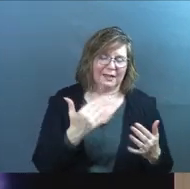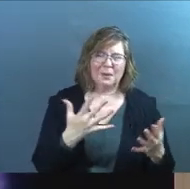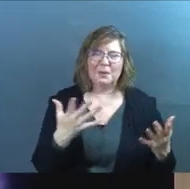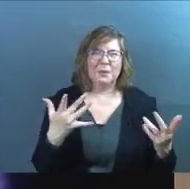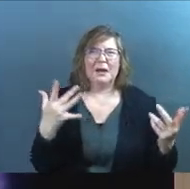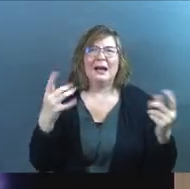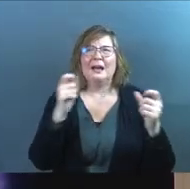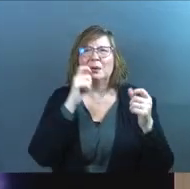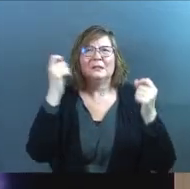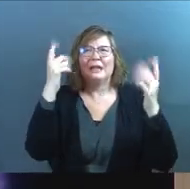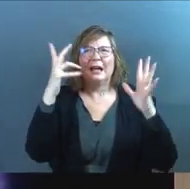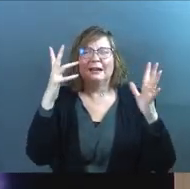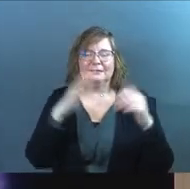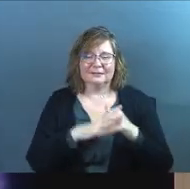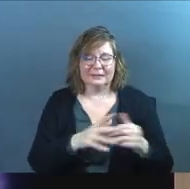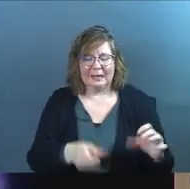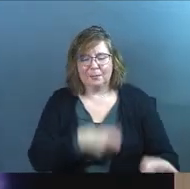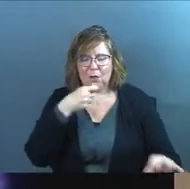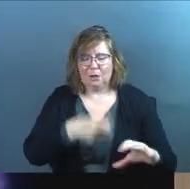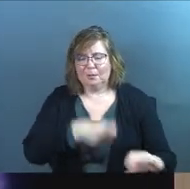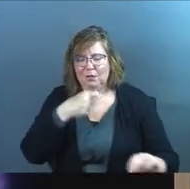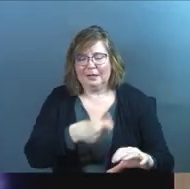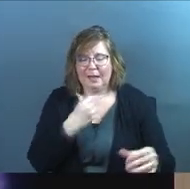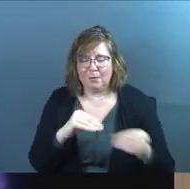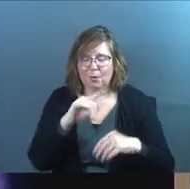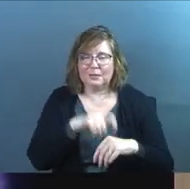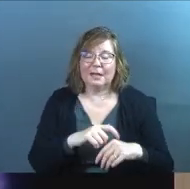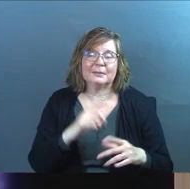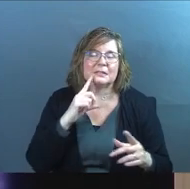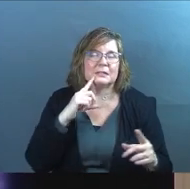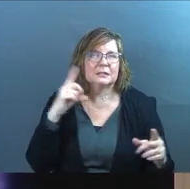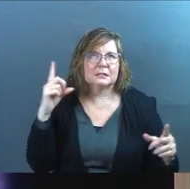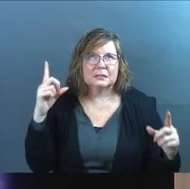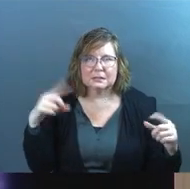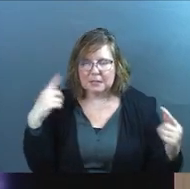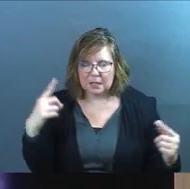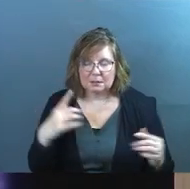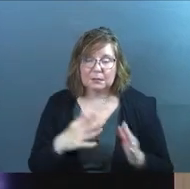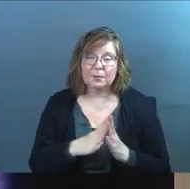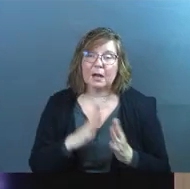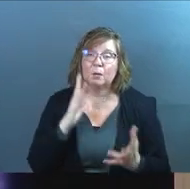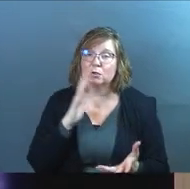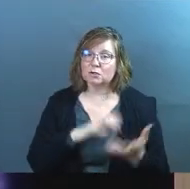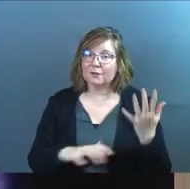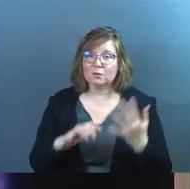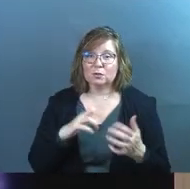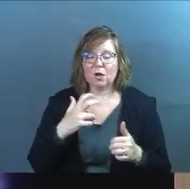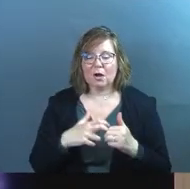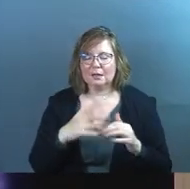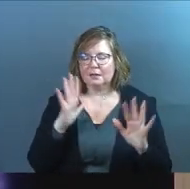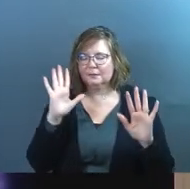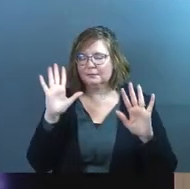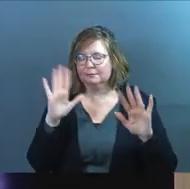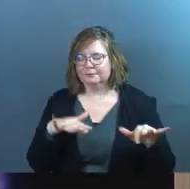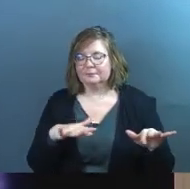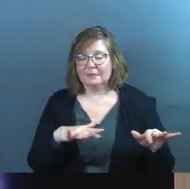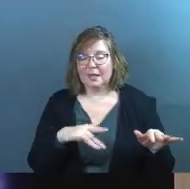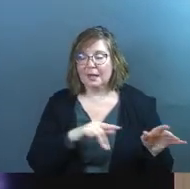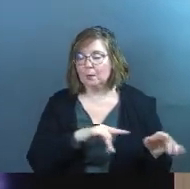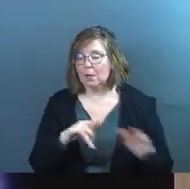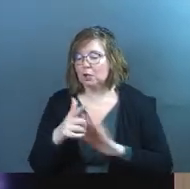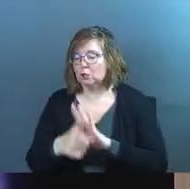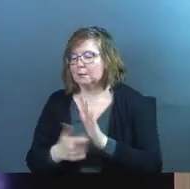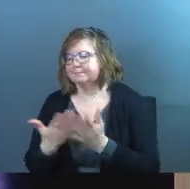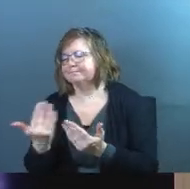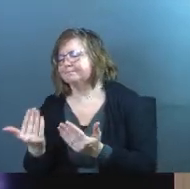what? I don't understand. Pull it 8 more times. It's just, it's insane. And the process was so confusing and hard that I just went to the almighty YouTube and was